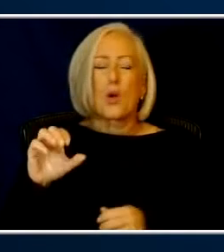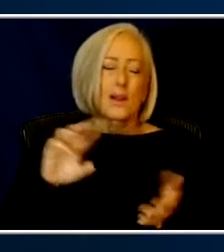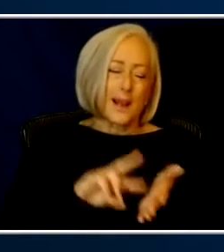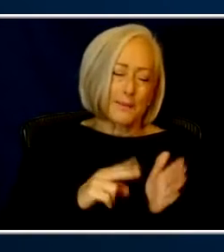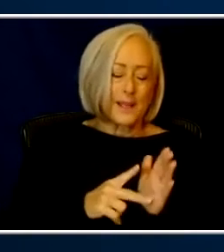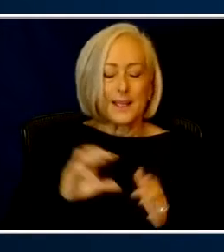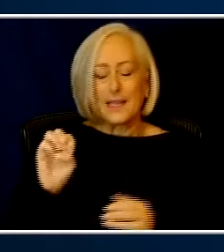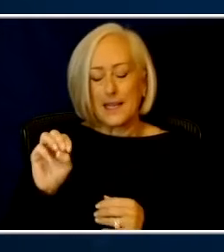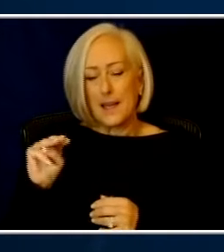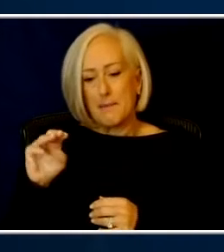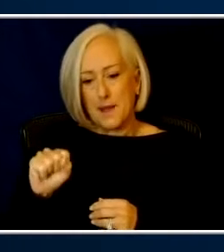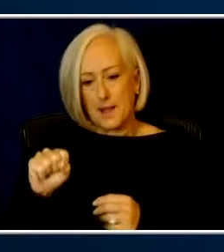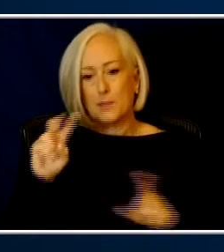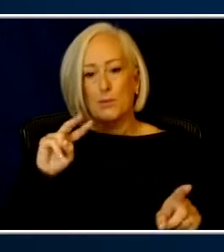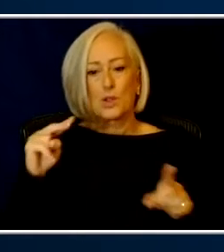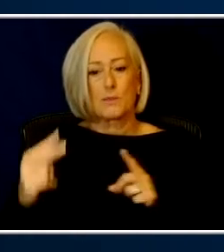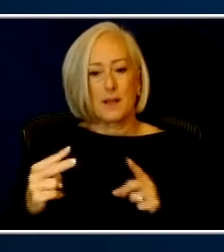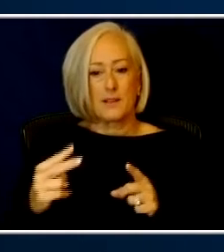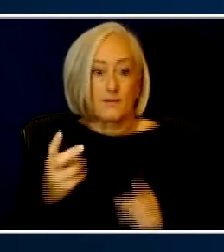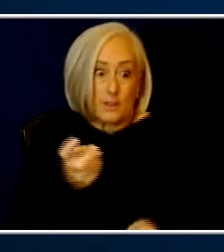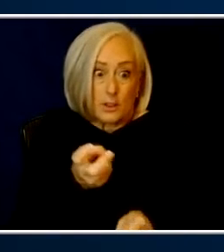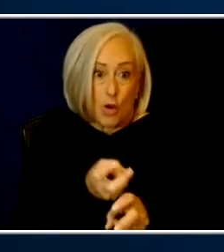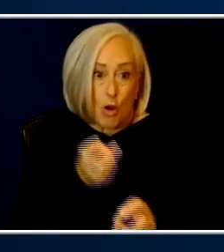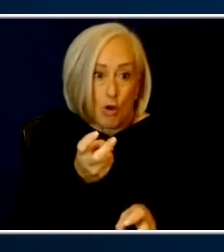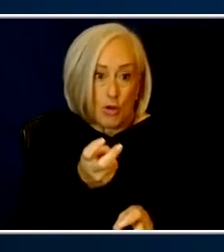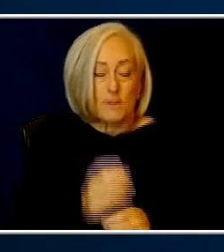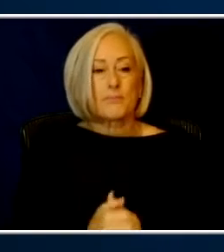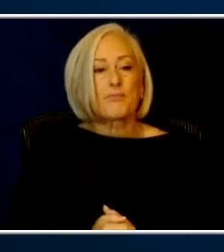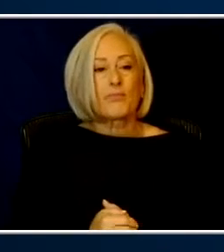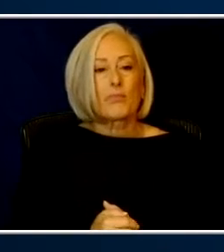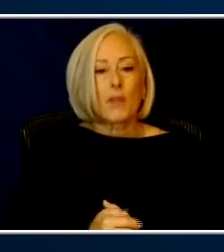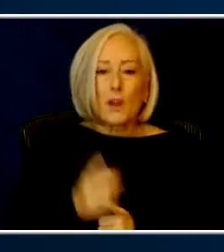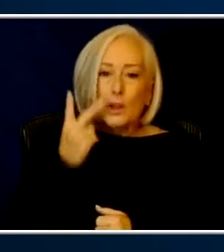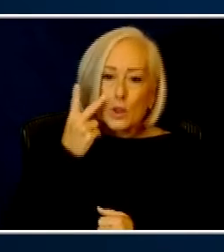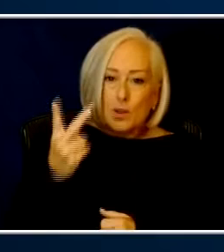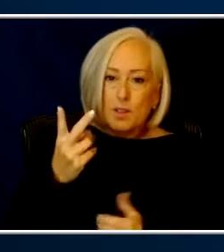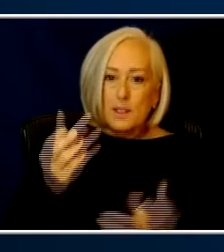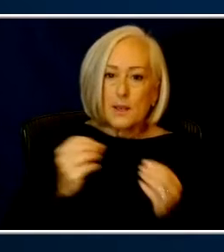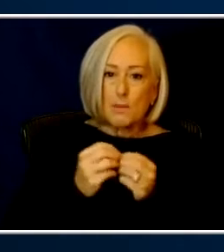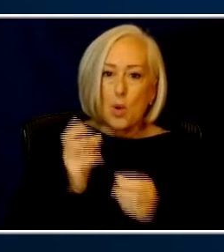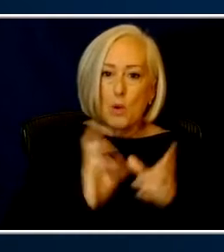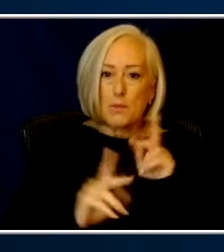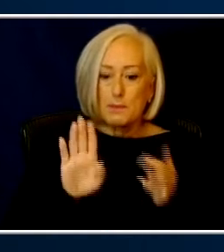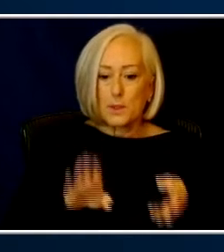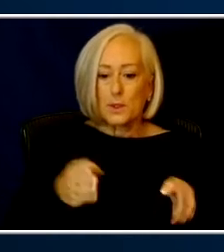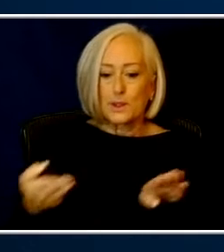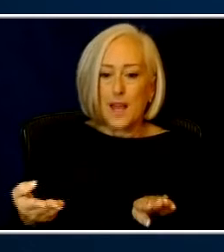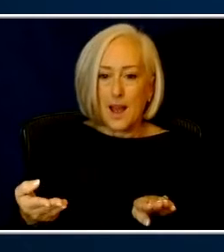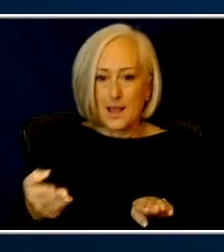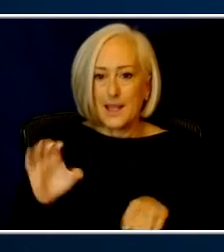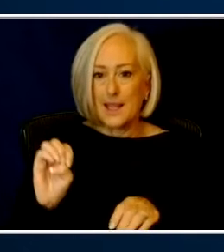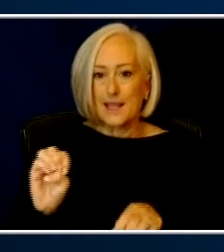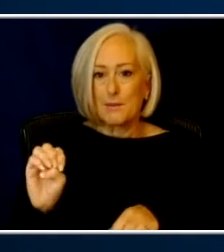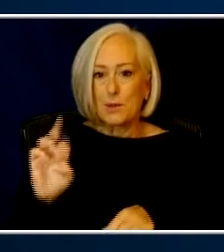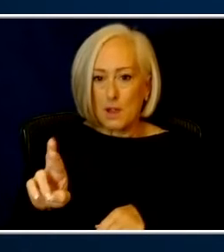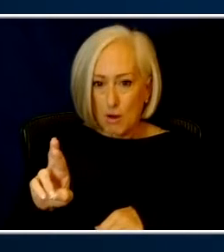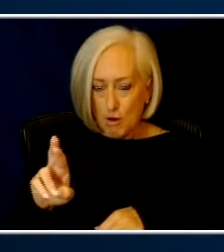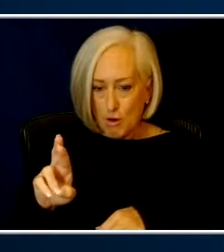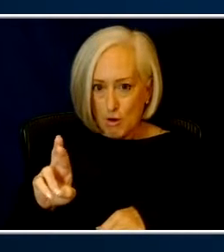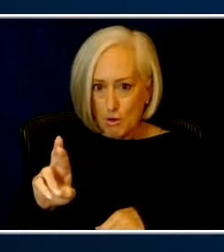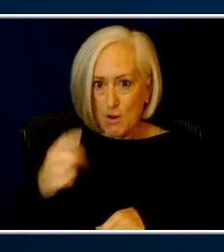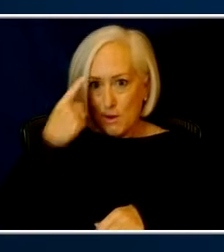Here's a question for you. Do you see a higher mortality rate in emergency rooms right now in patients who are waiting to